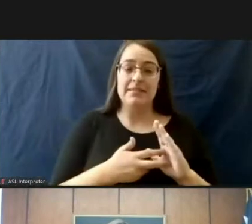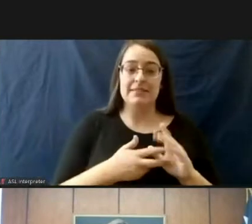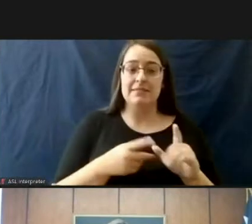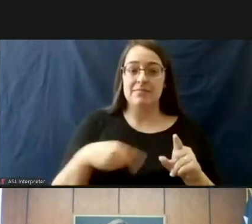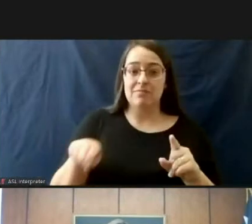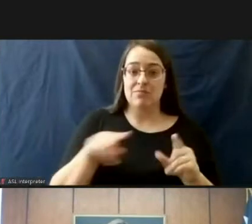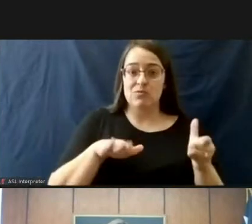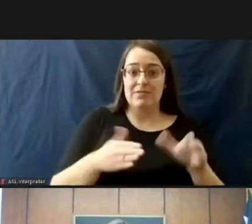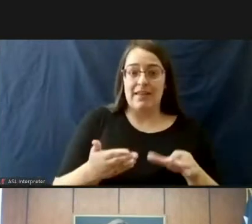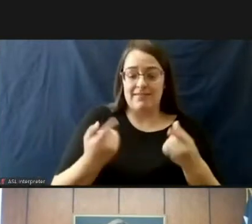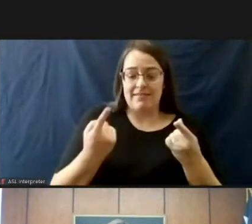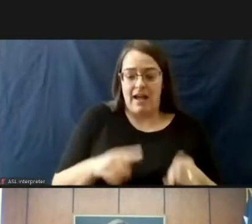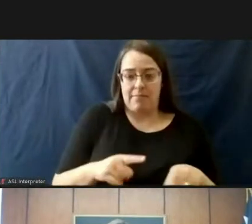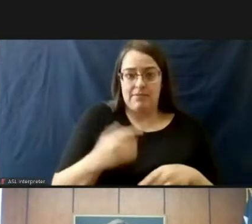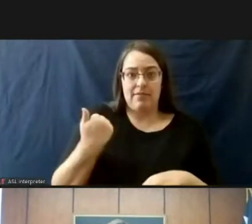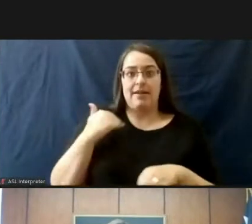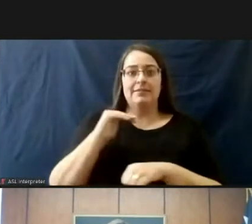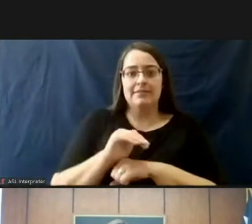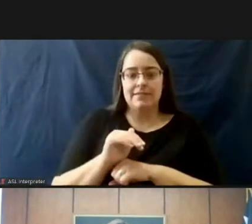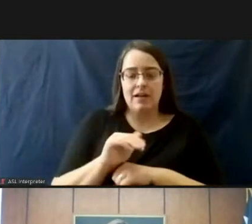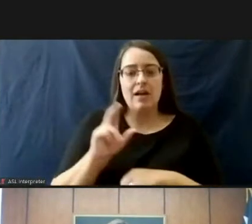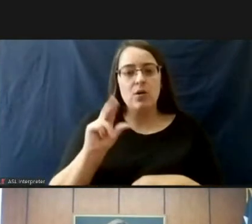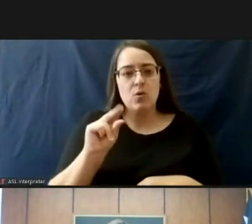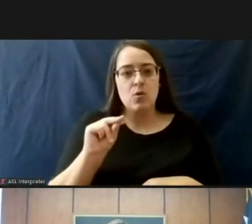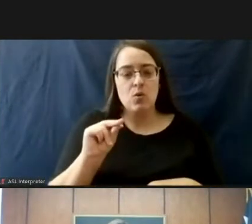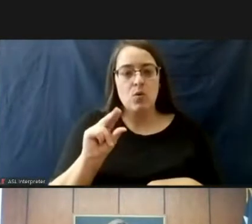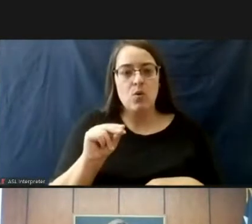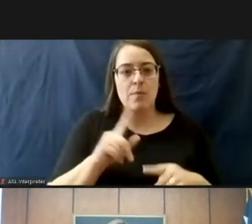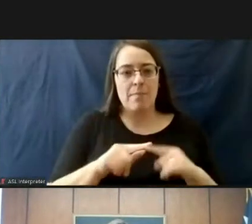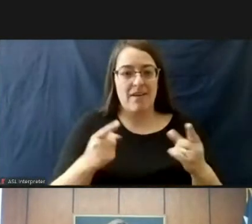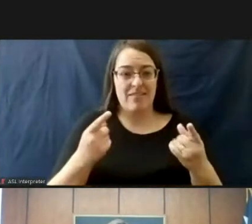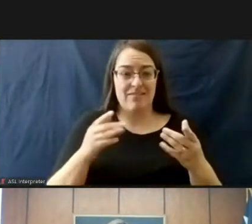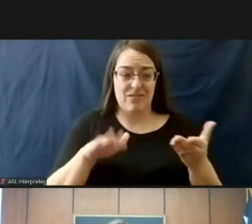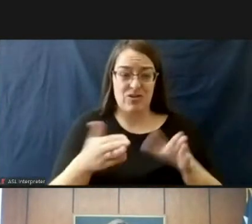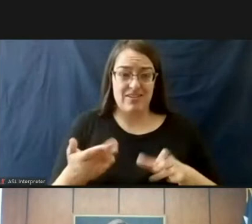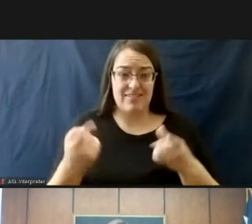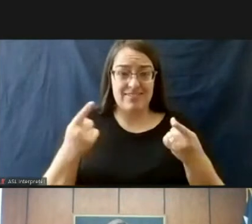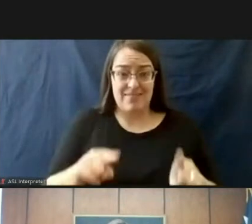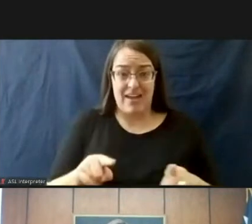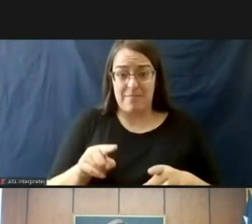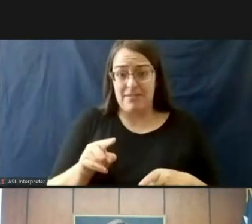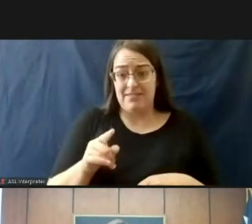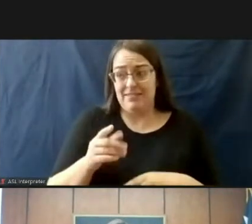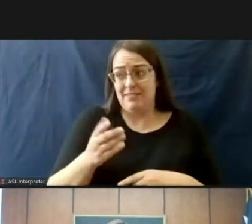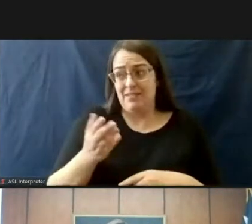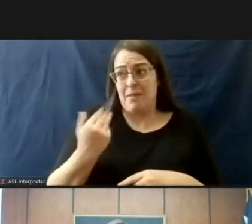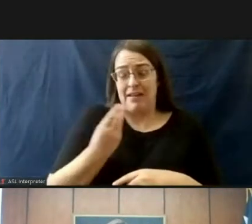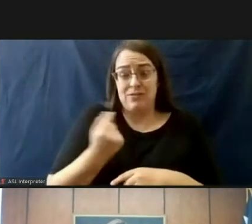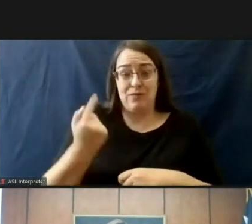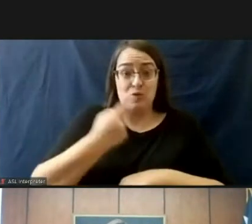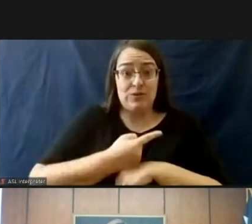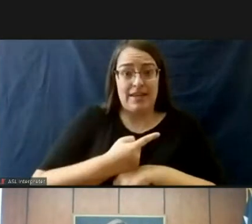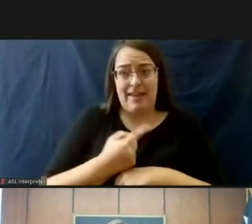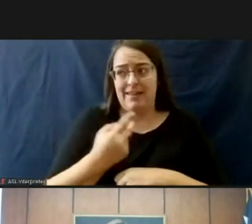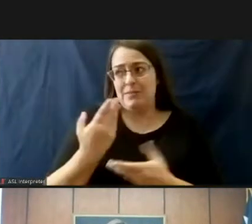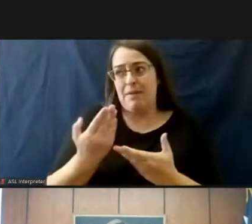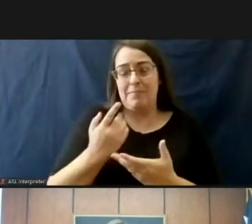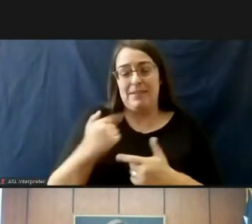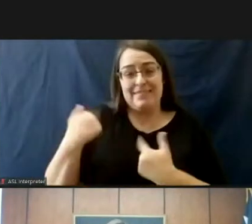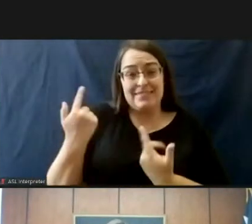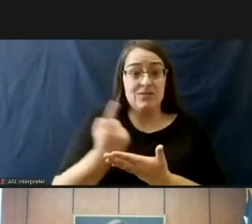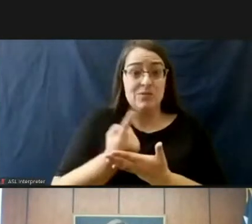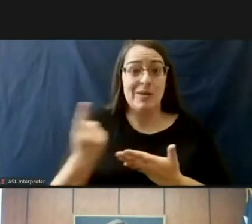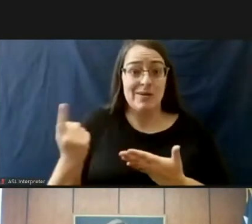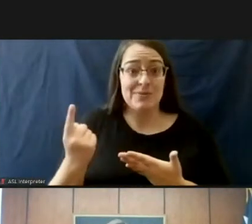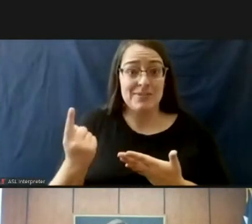occurred overnight, but they are deaths that have occurred in the past several days to a week or so. So again,